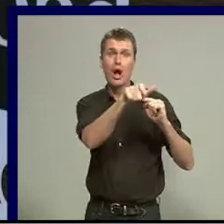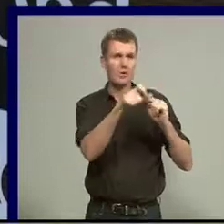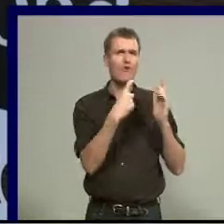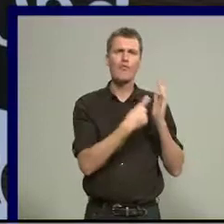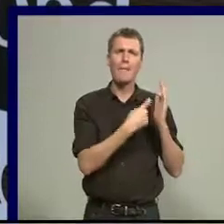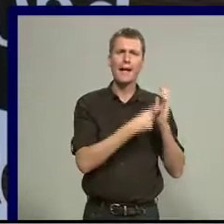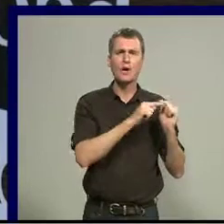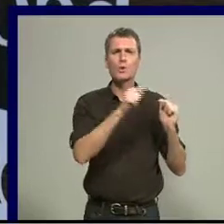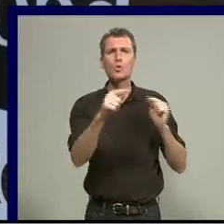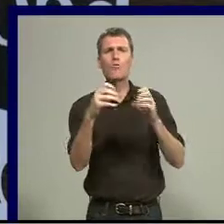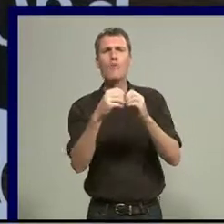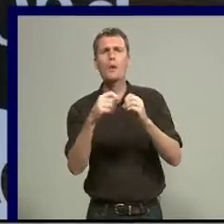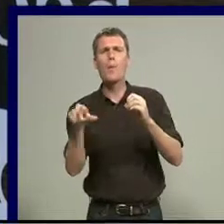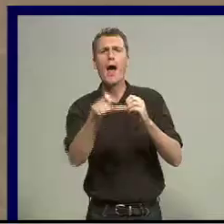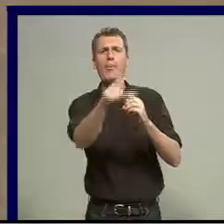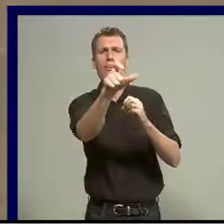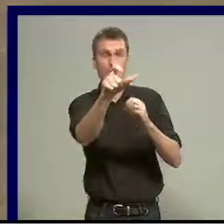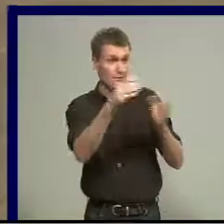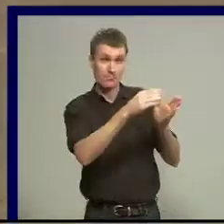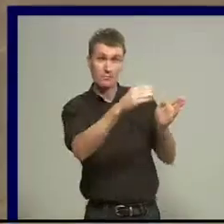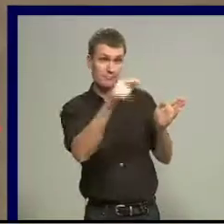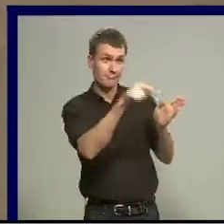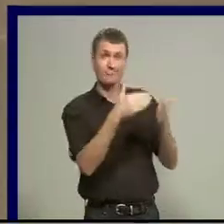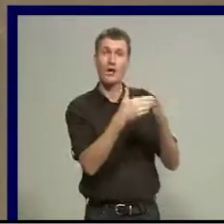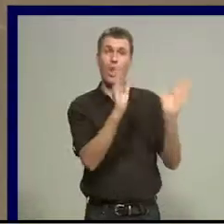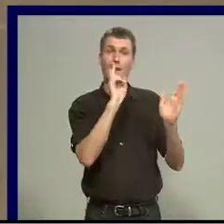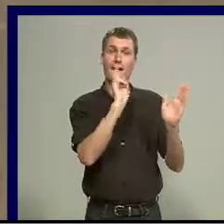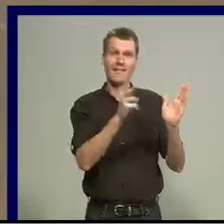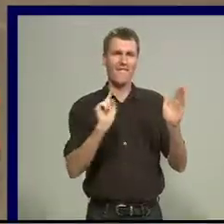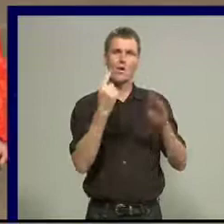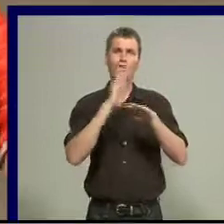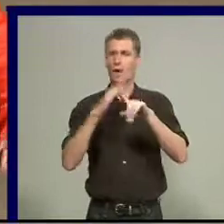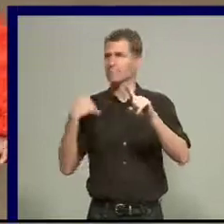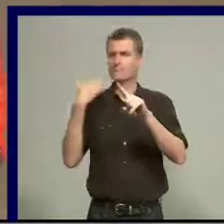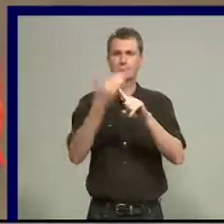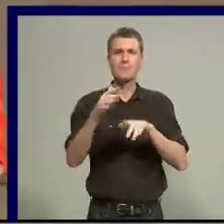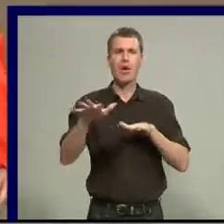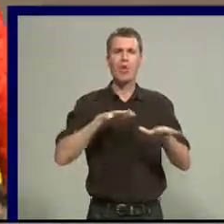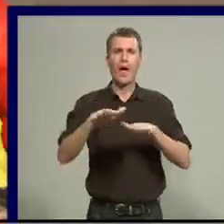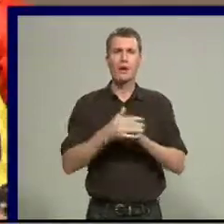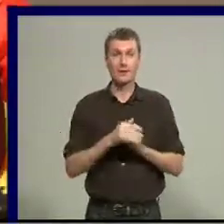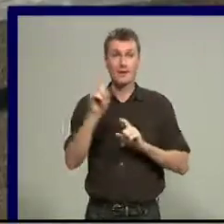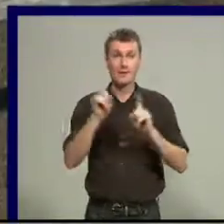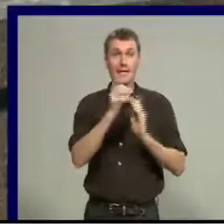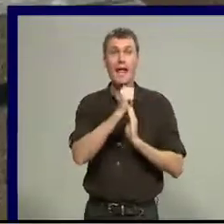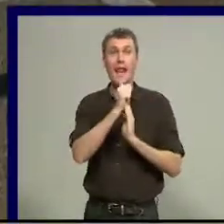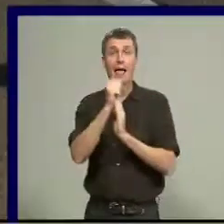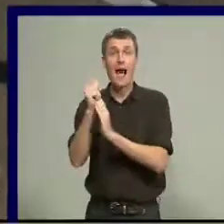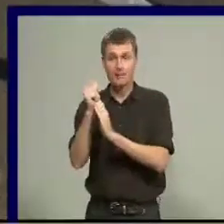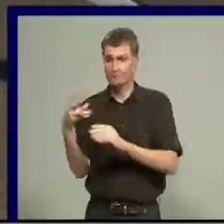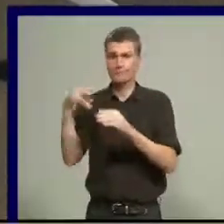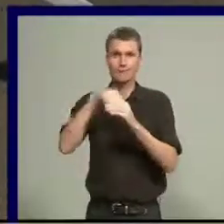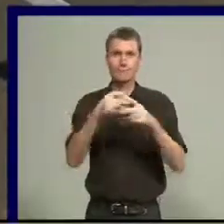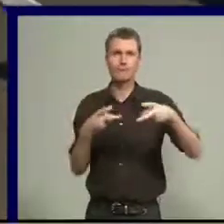and Bridle Path tracks opened today, the first time since the earthquakes. City leaders were there on a tandem